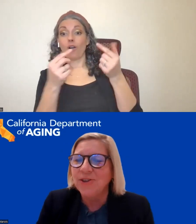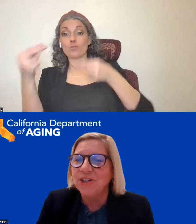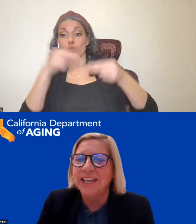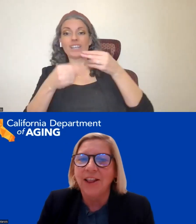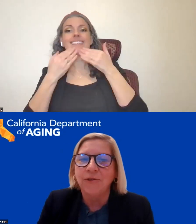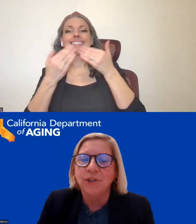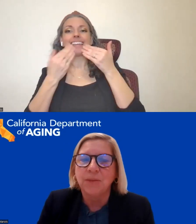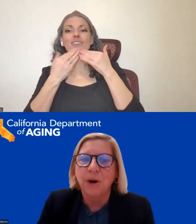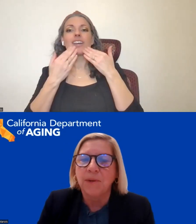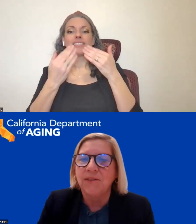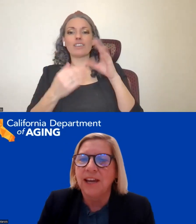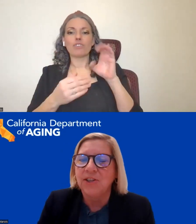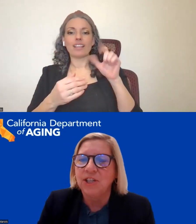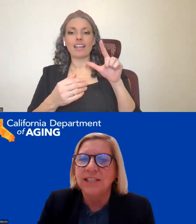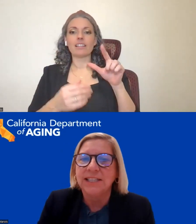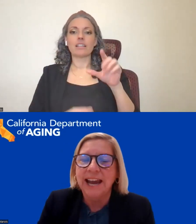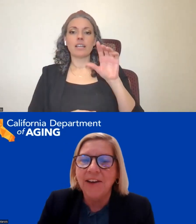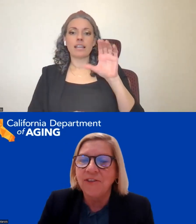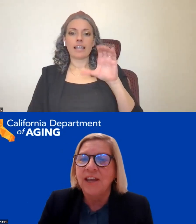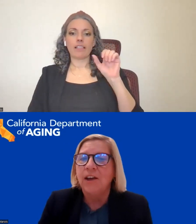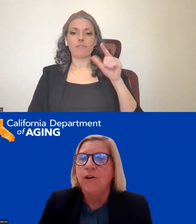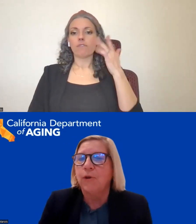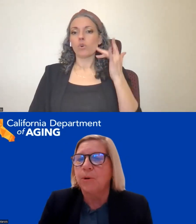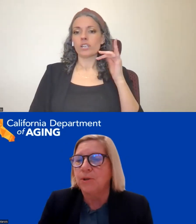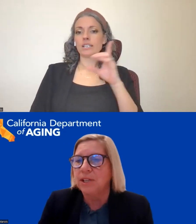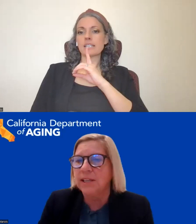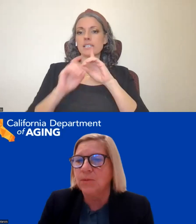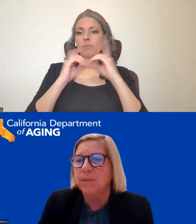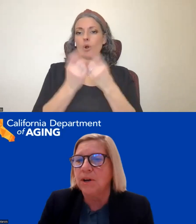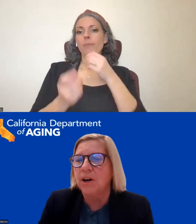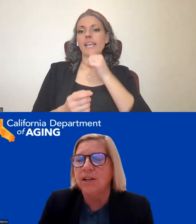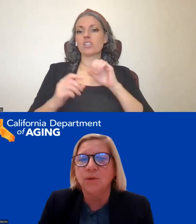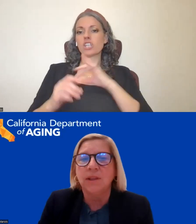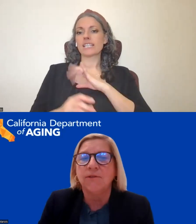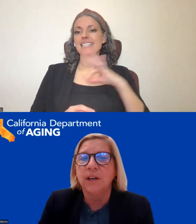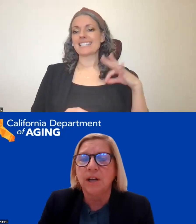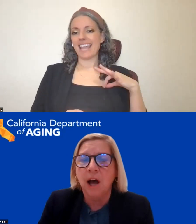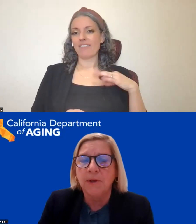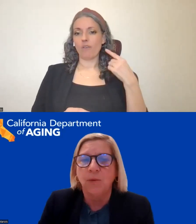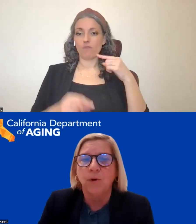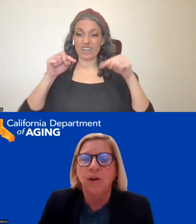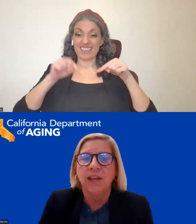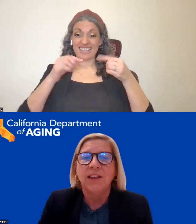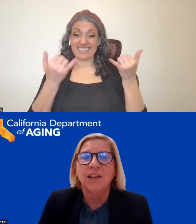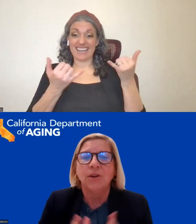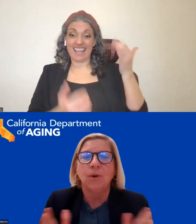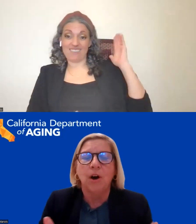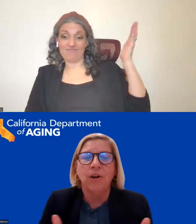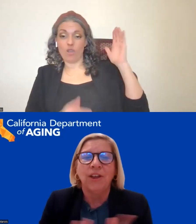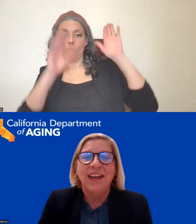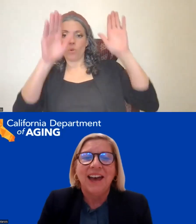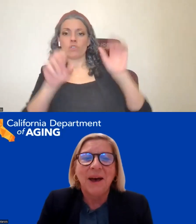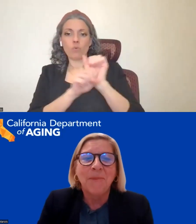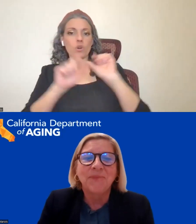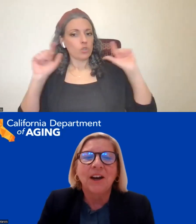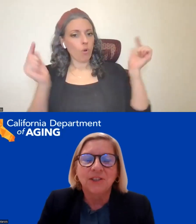importantly, thank you to the California Department of Aging staff for producing this webinar and doing the phenomenal work that you